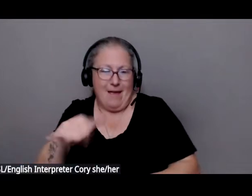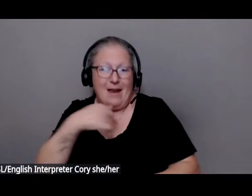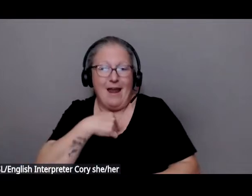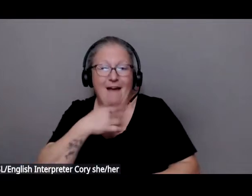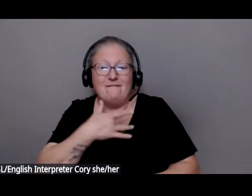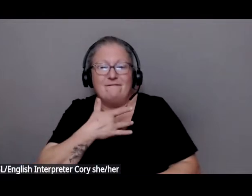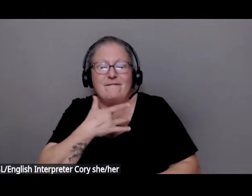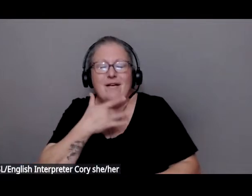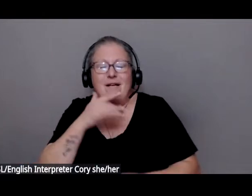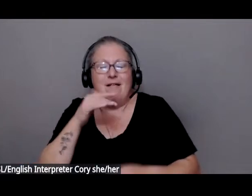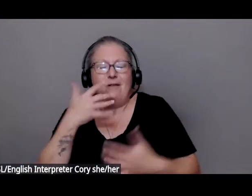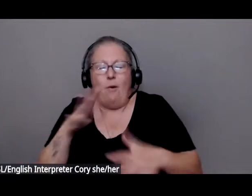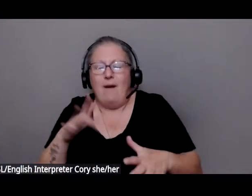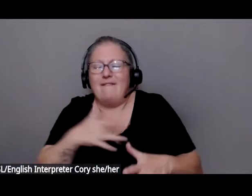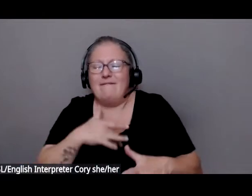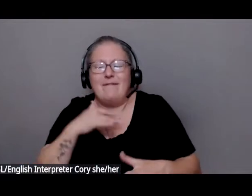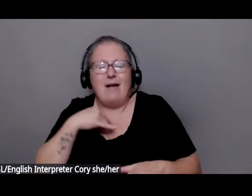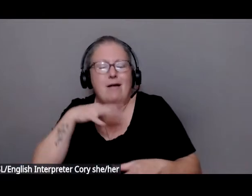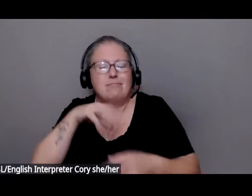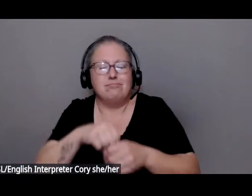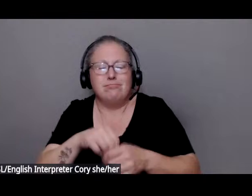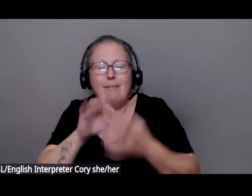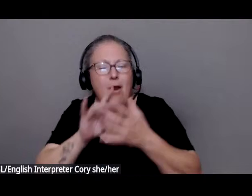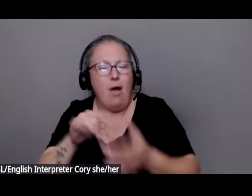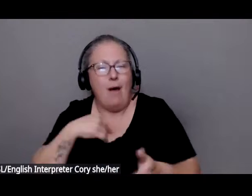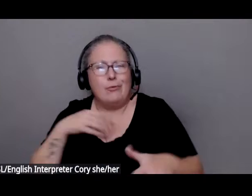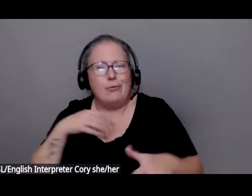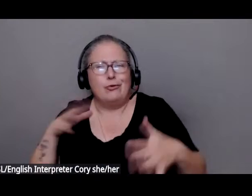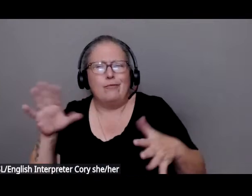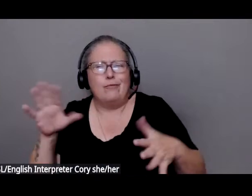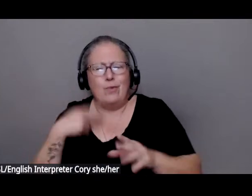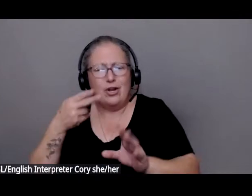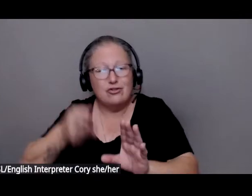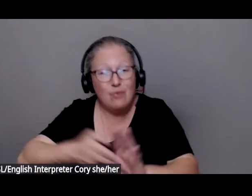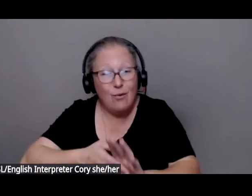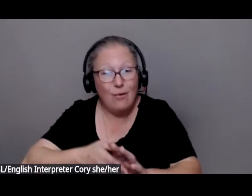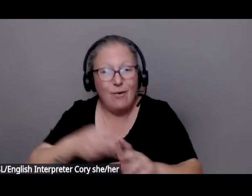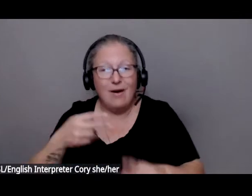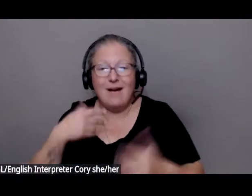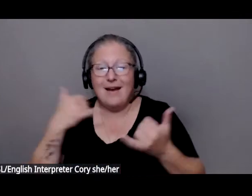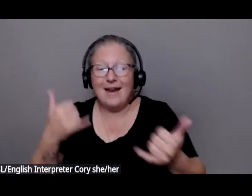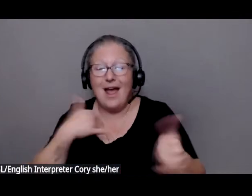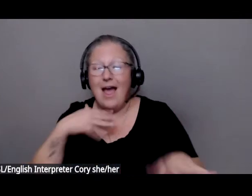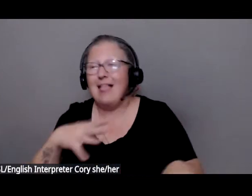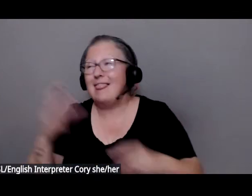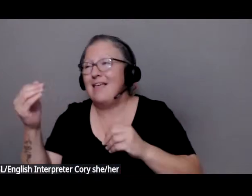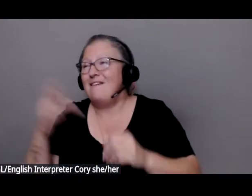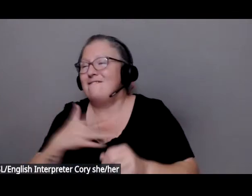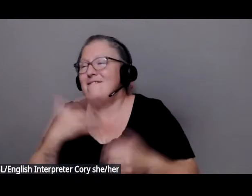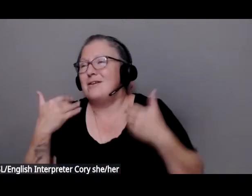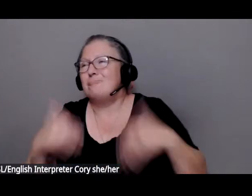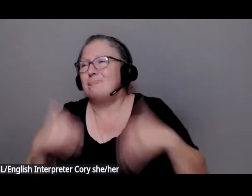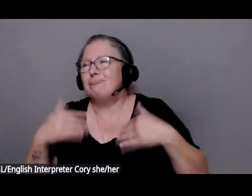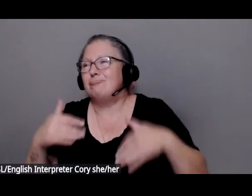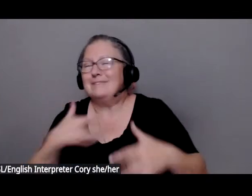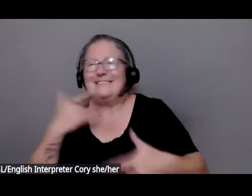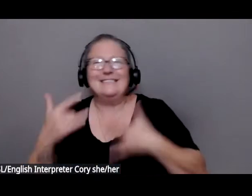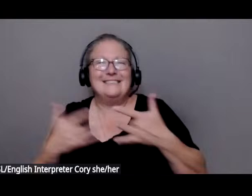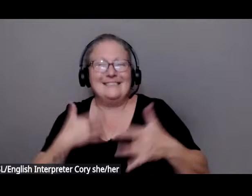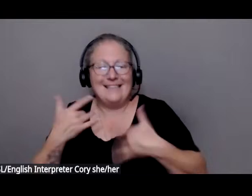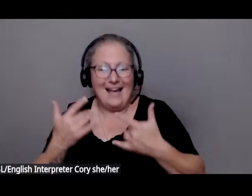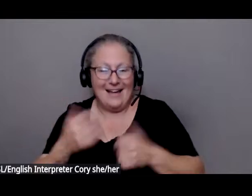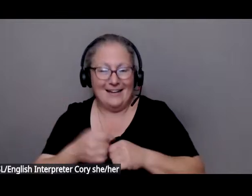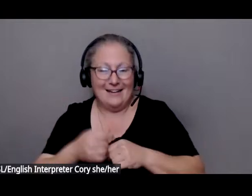feel at home already. I was nervous coming in, and I just walk away feeling so excited.